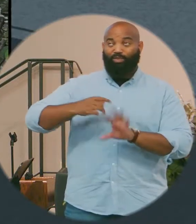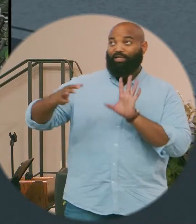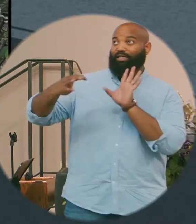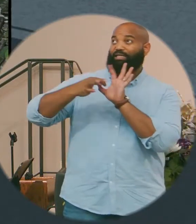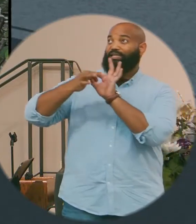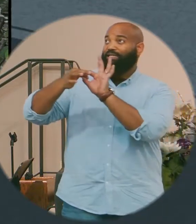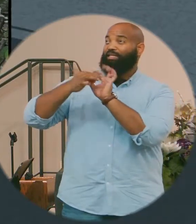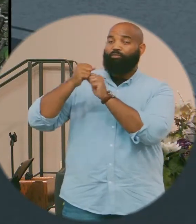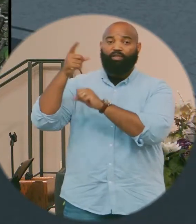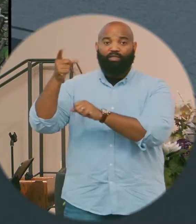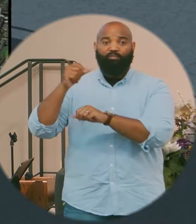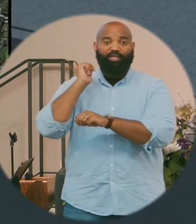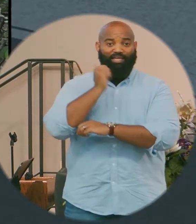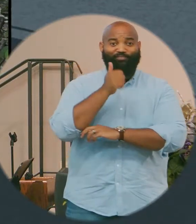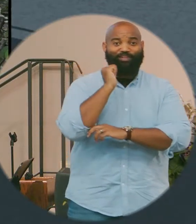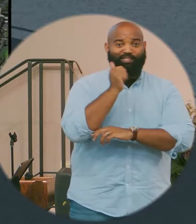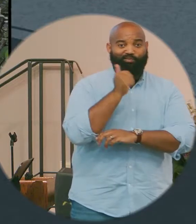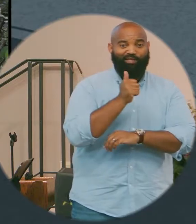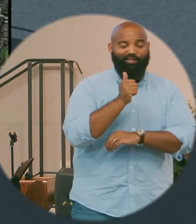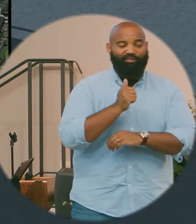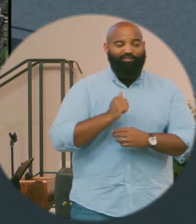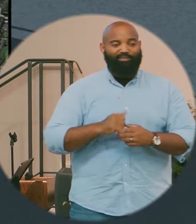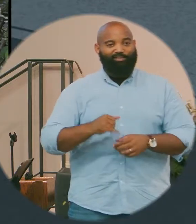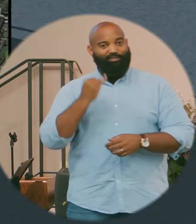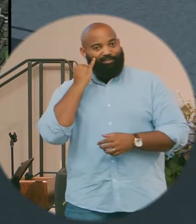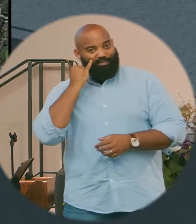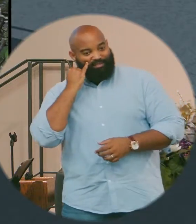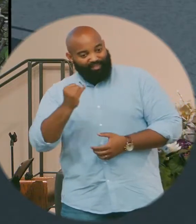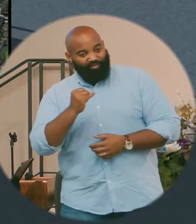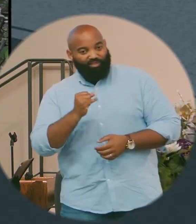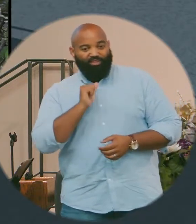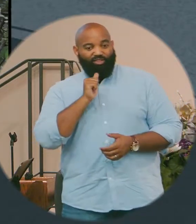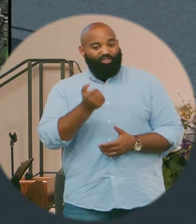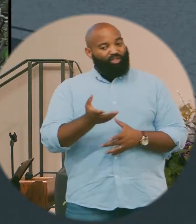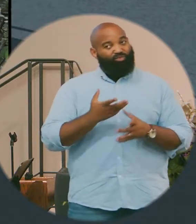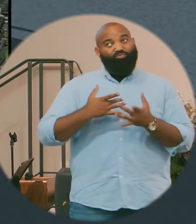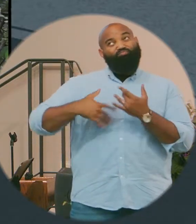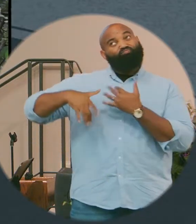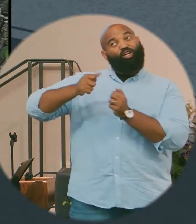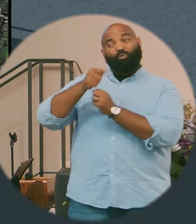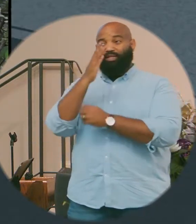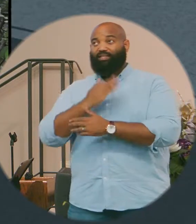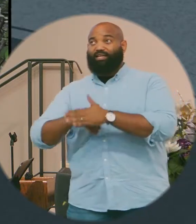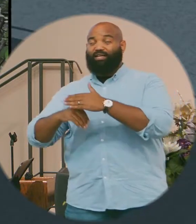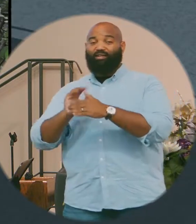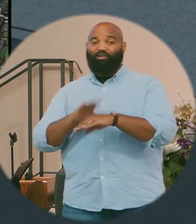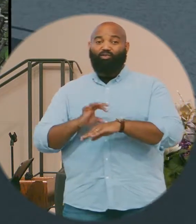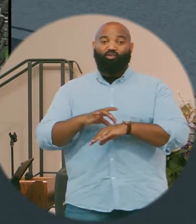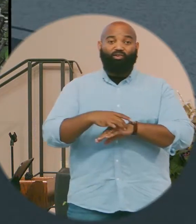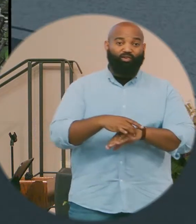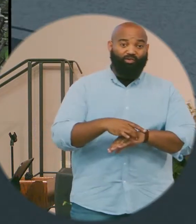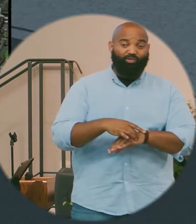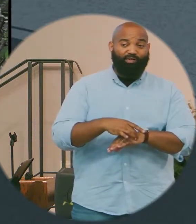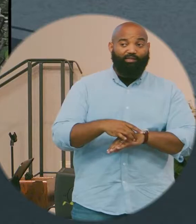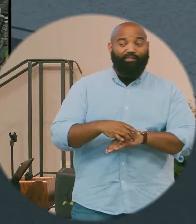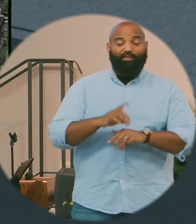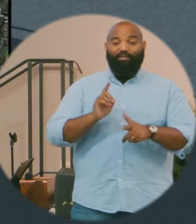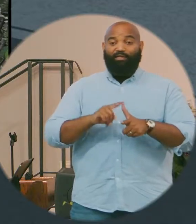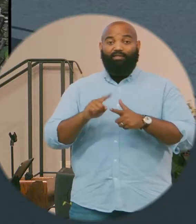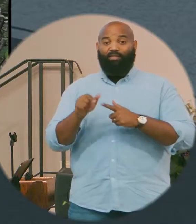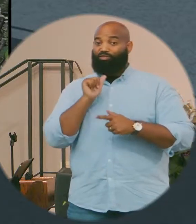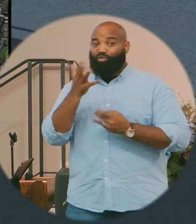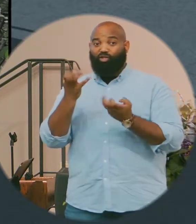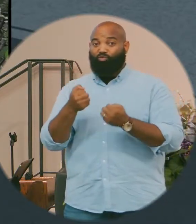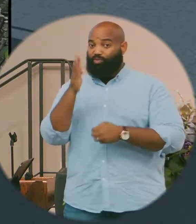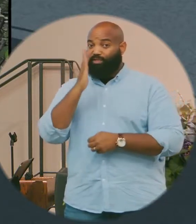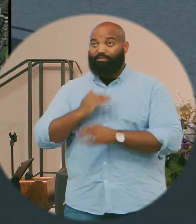And if you do not desire to be with God down here, you really don't want to go to heaven. You just don't want to go to hell. Because a desire